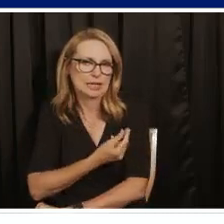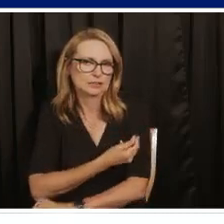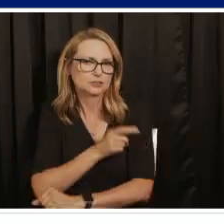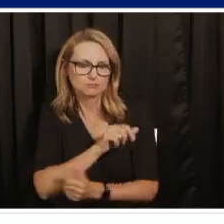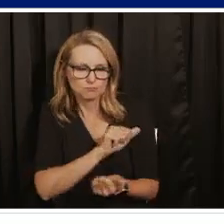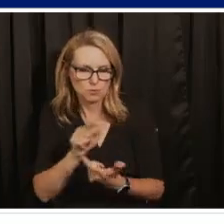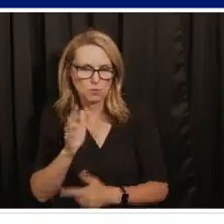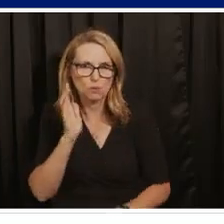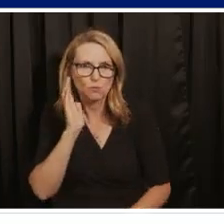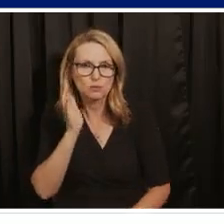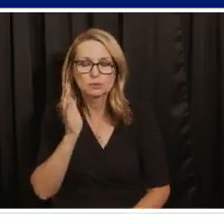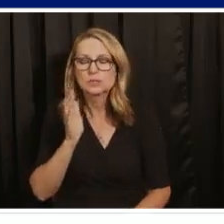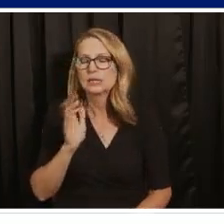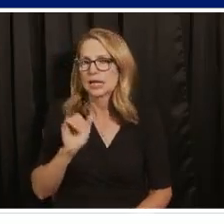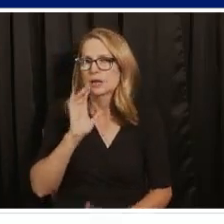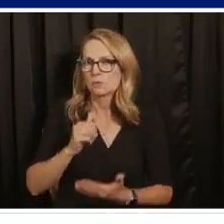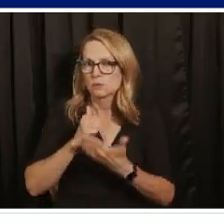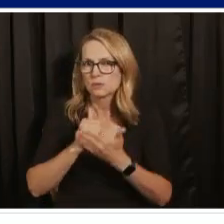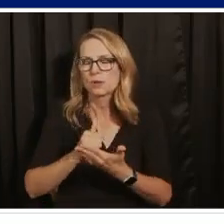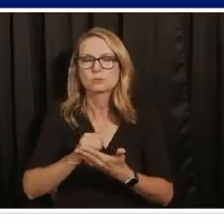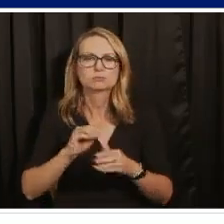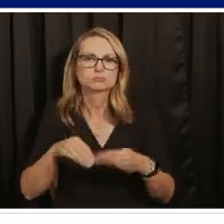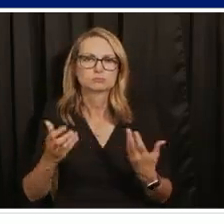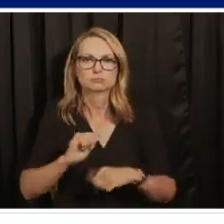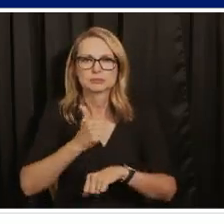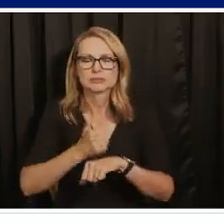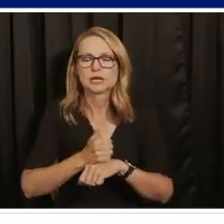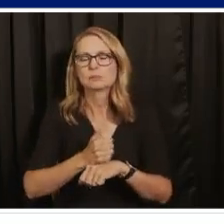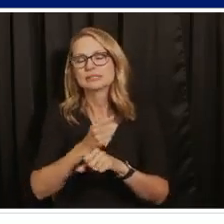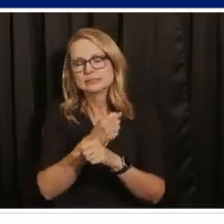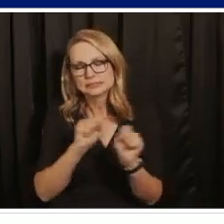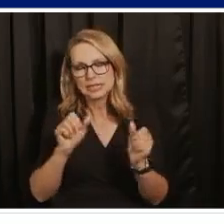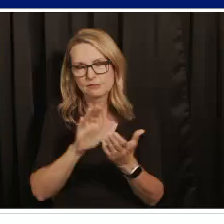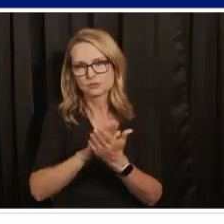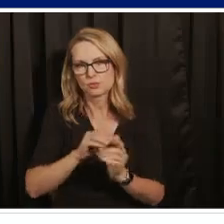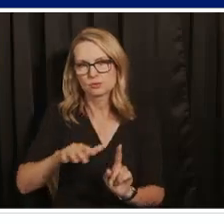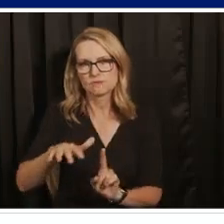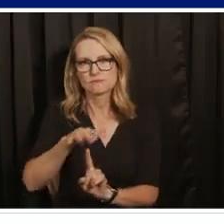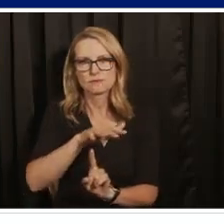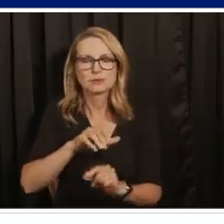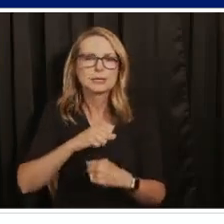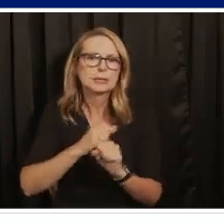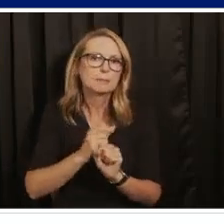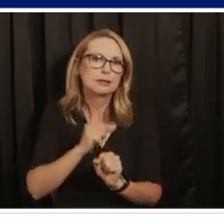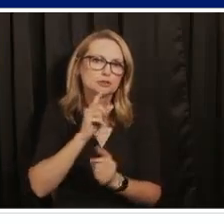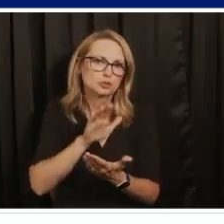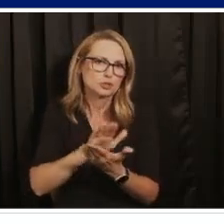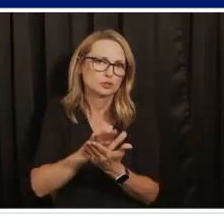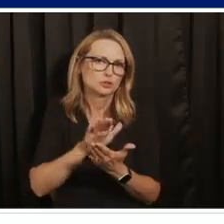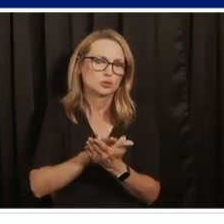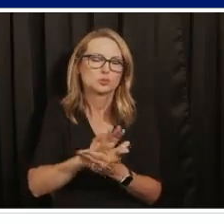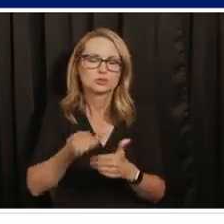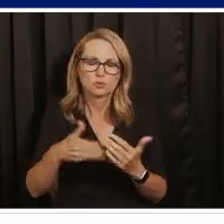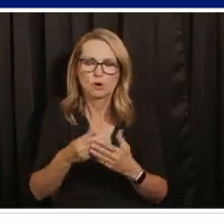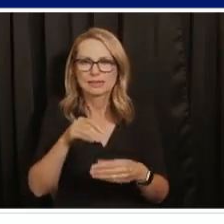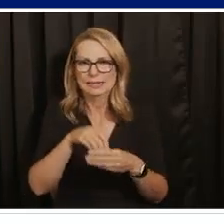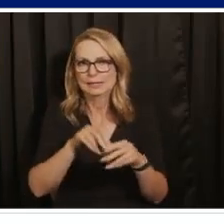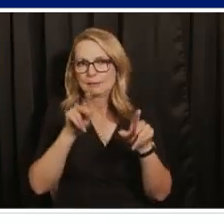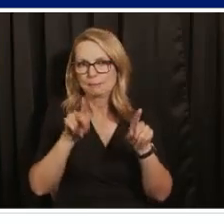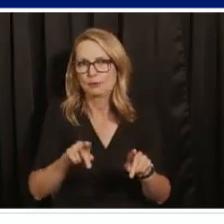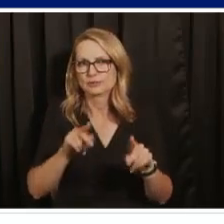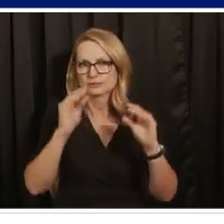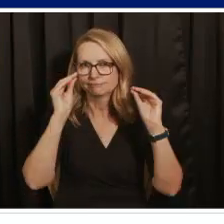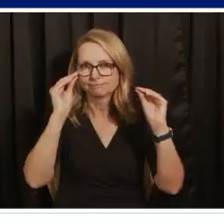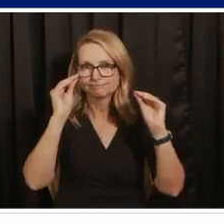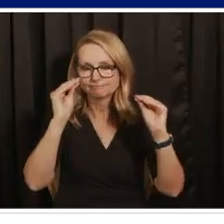to provide the safest possible school environment and to make sure that our schools are able to remain for in-person education. In addition to the